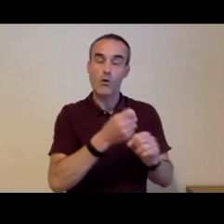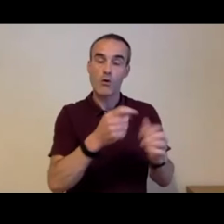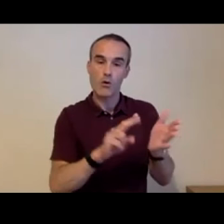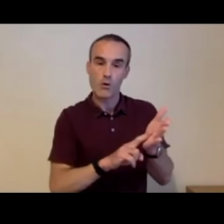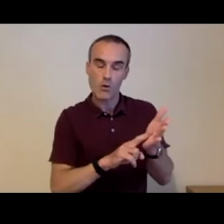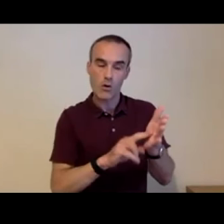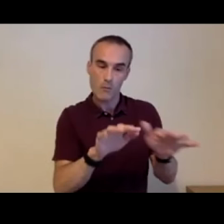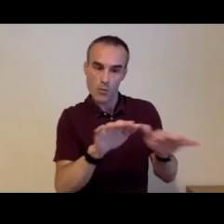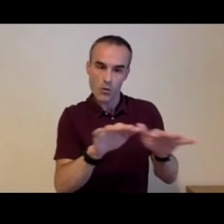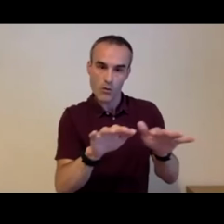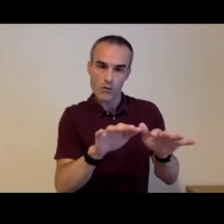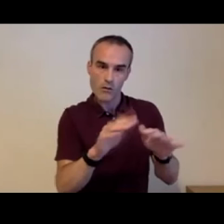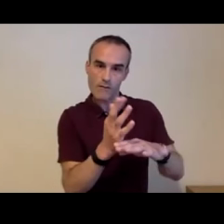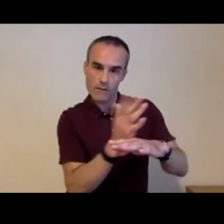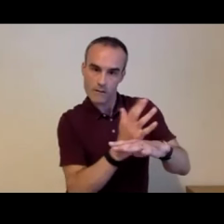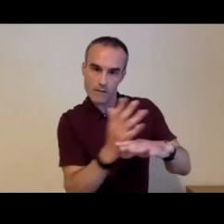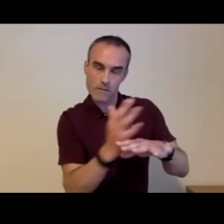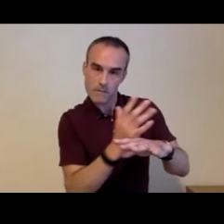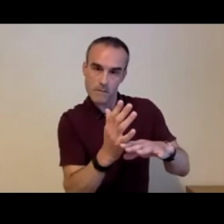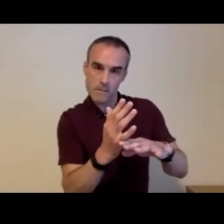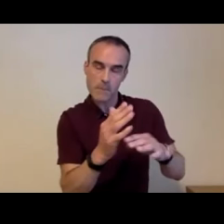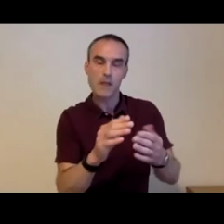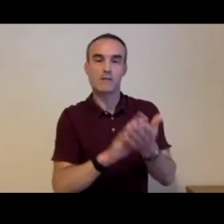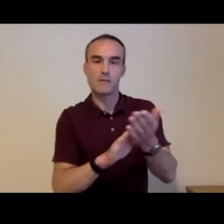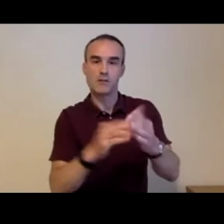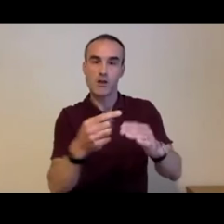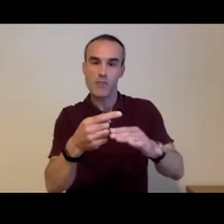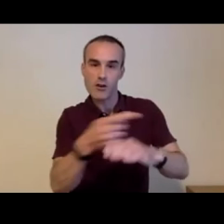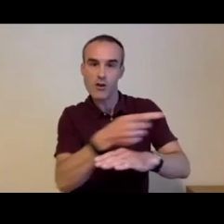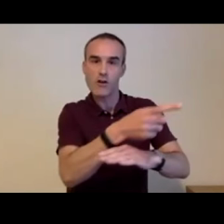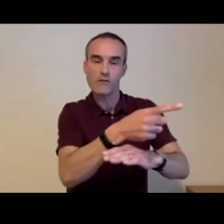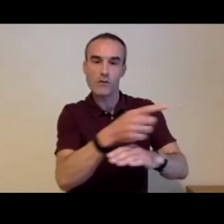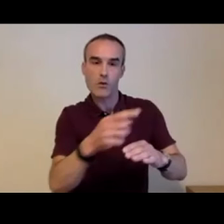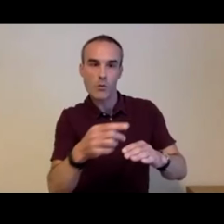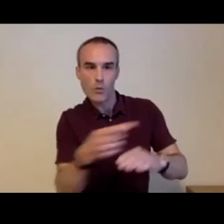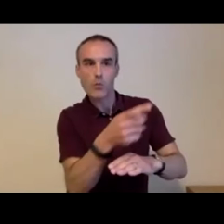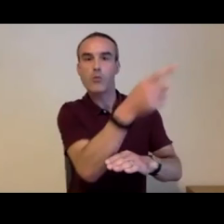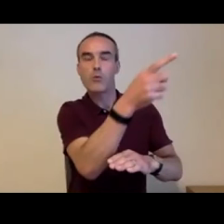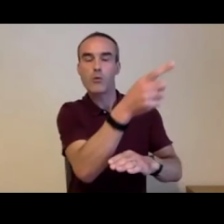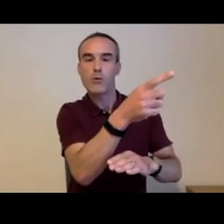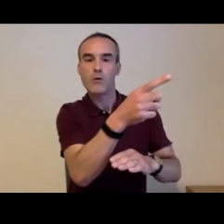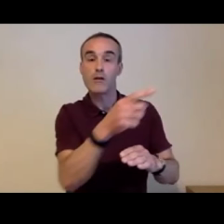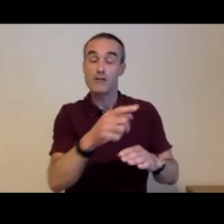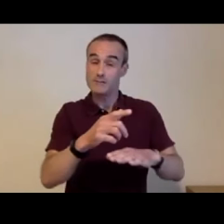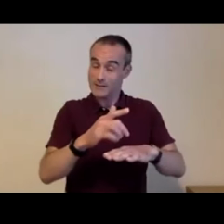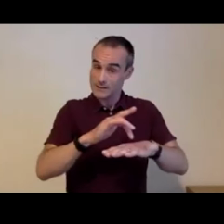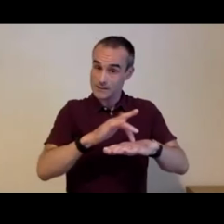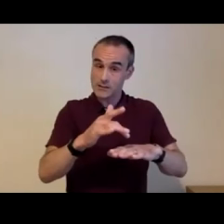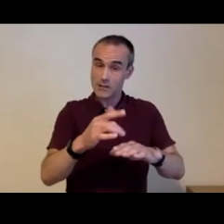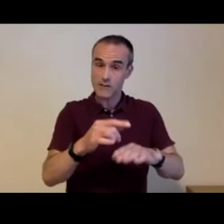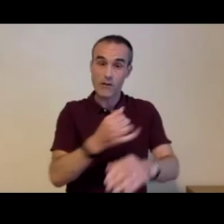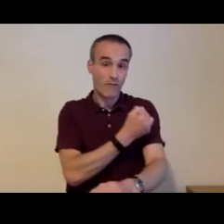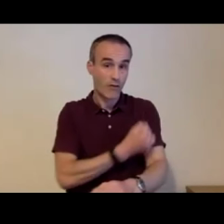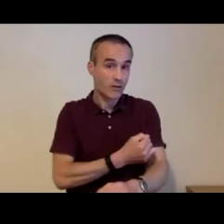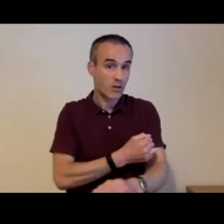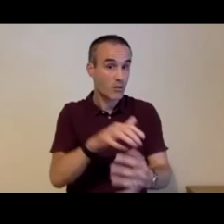and fire the nerve cell. Now this is sensitive and fragile, it's complex, and the disorders